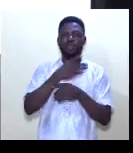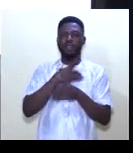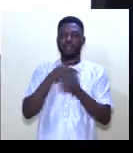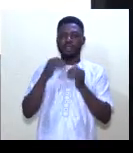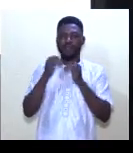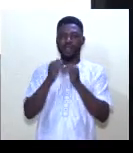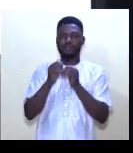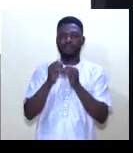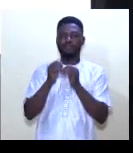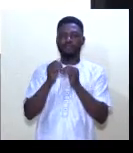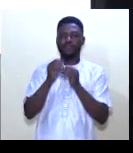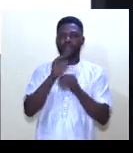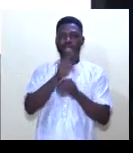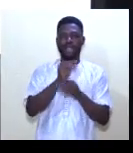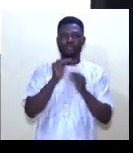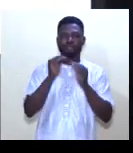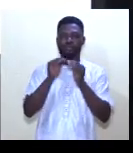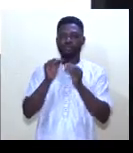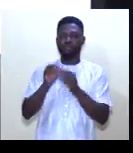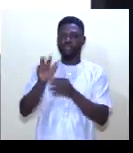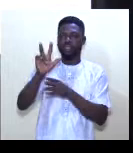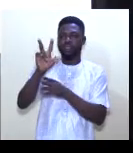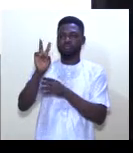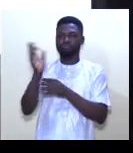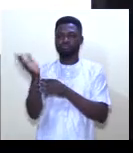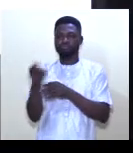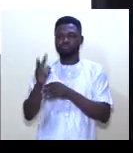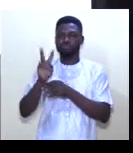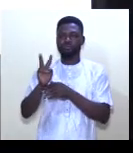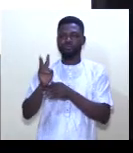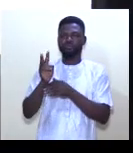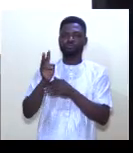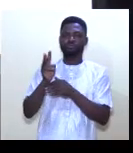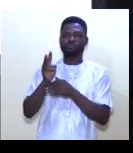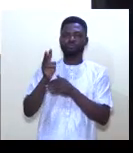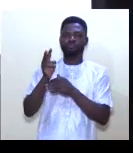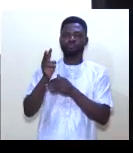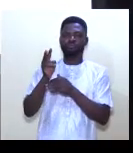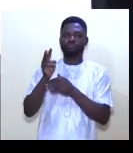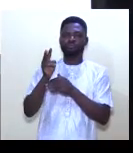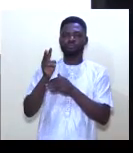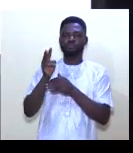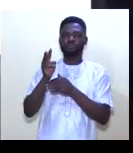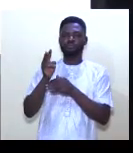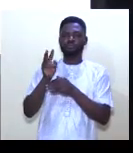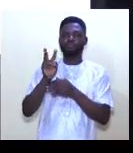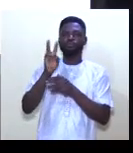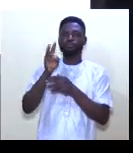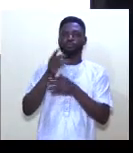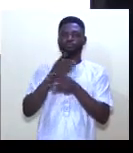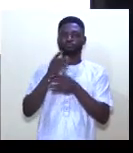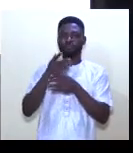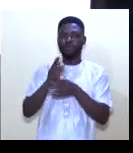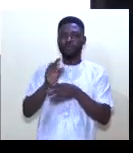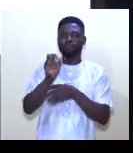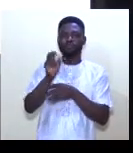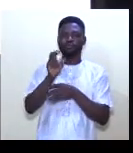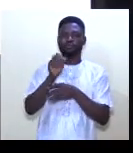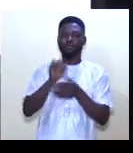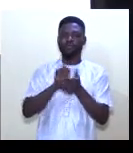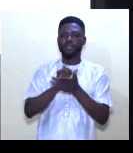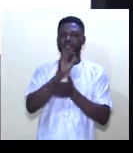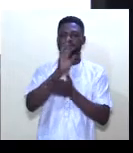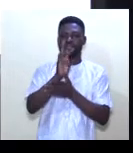cancels 2. I have n. 2 goes here 1, 2 goes here 1. I'm left with 1. 2 goes in